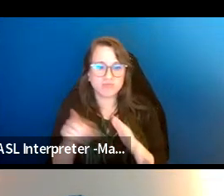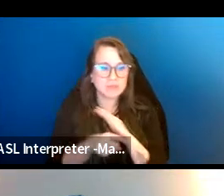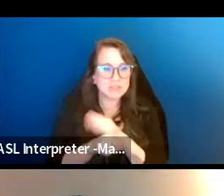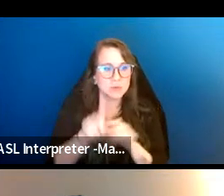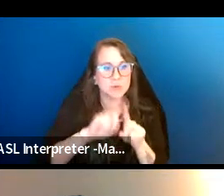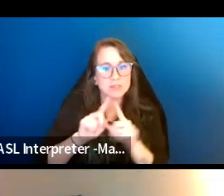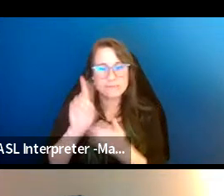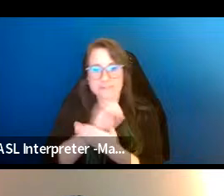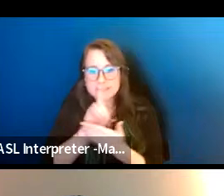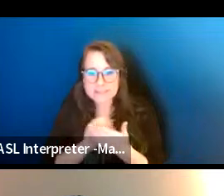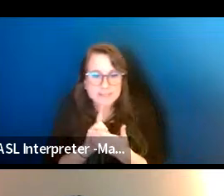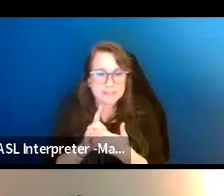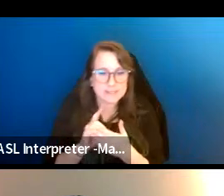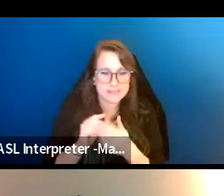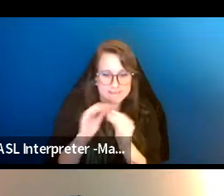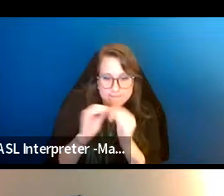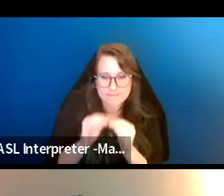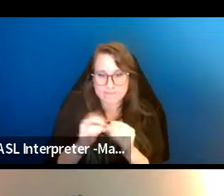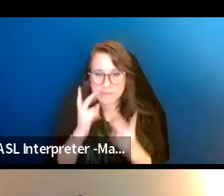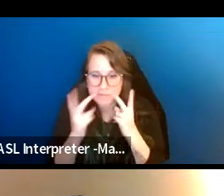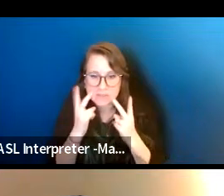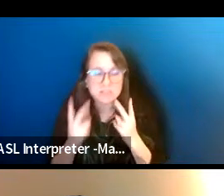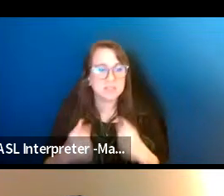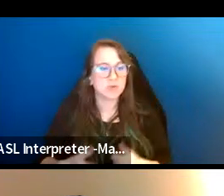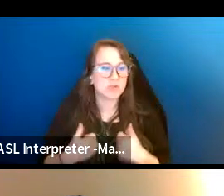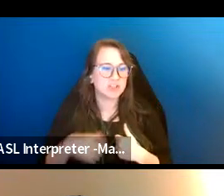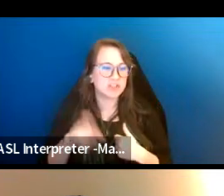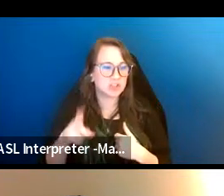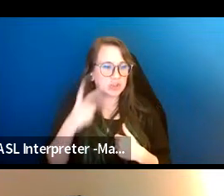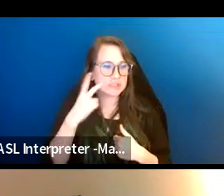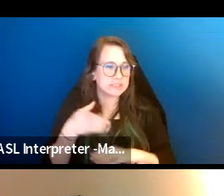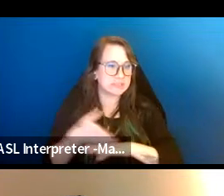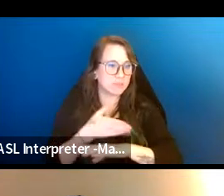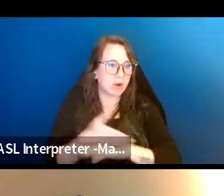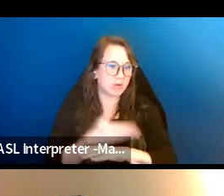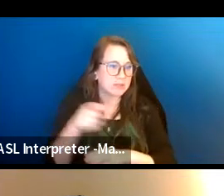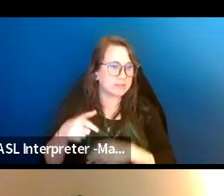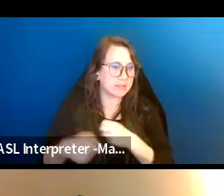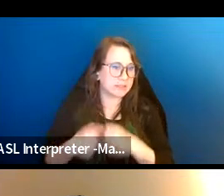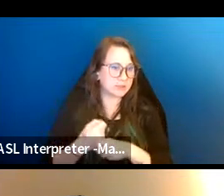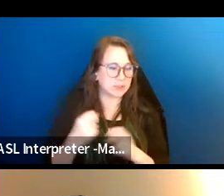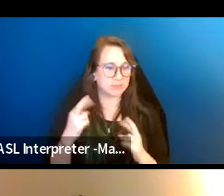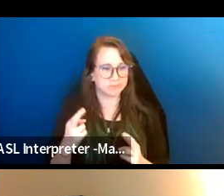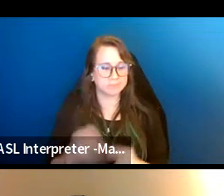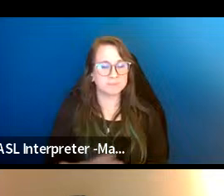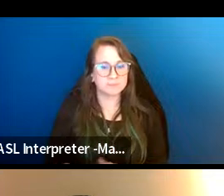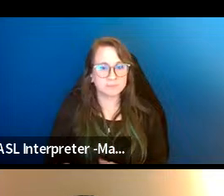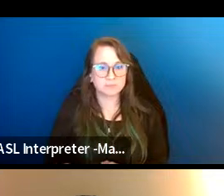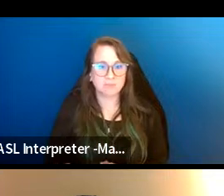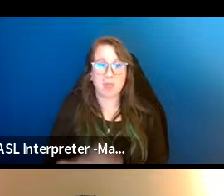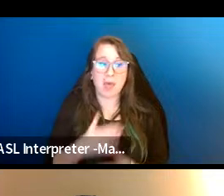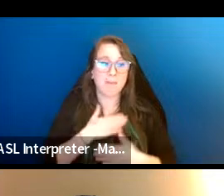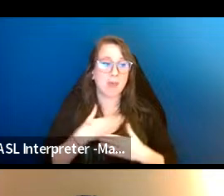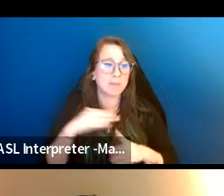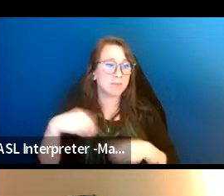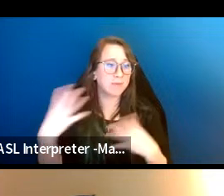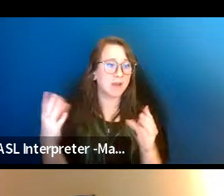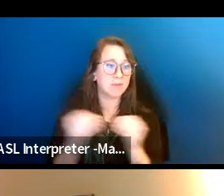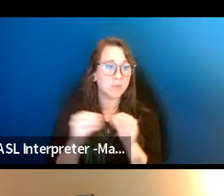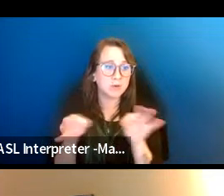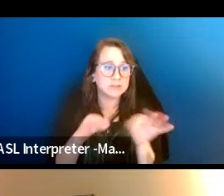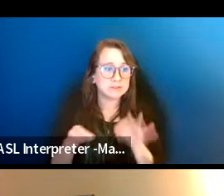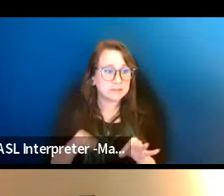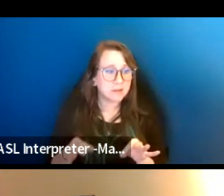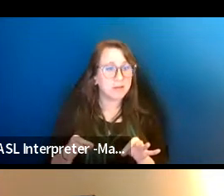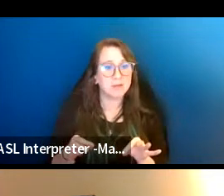space, and that residents should expect to see some progress there hopefully later this year. And I'm again happy to provide more details as well